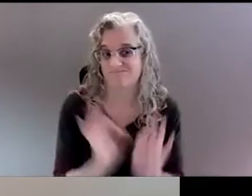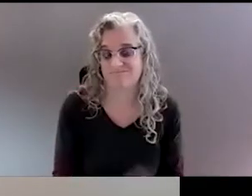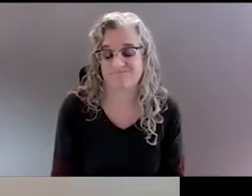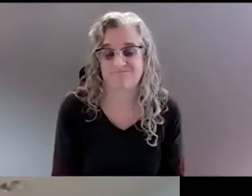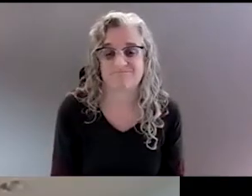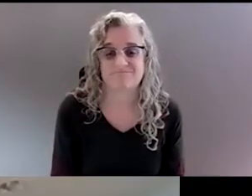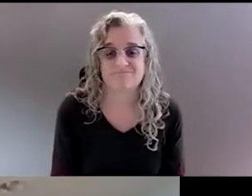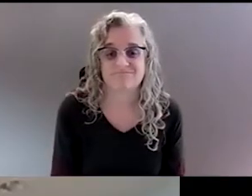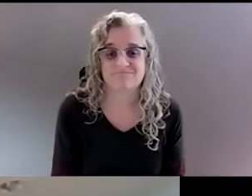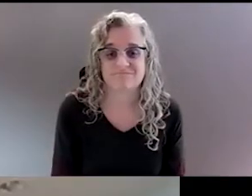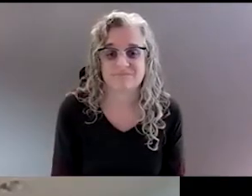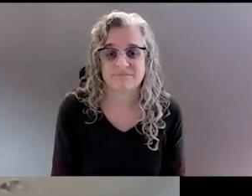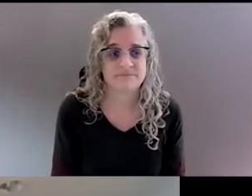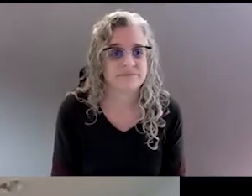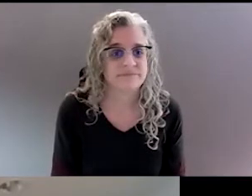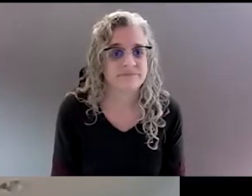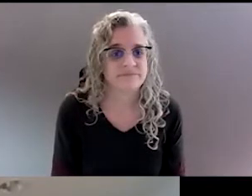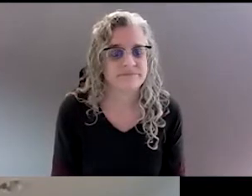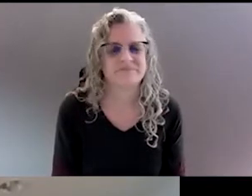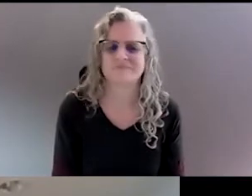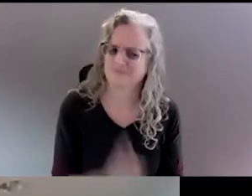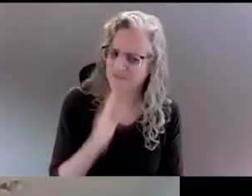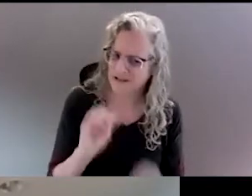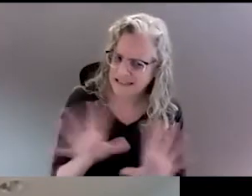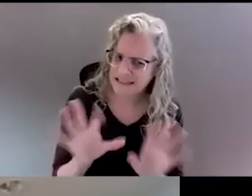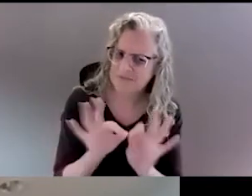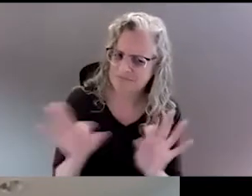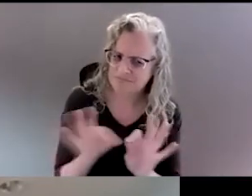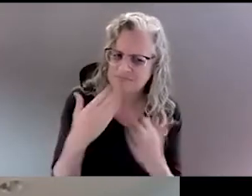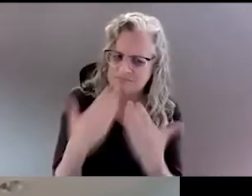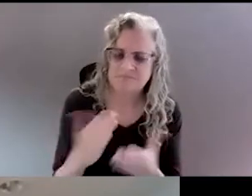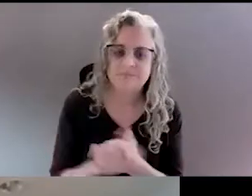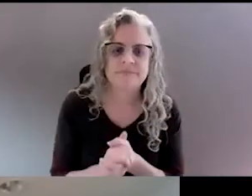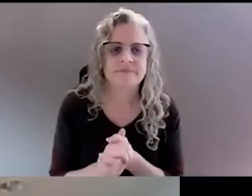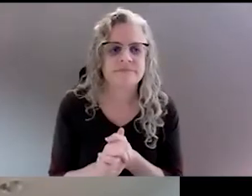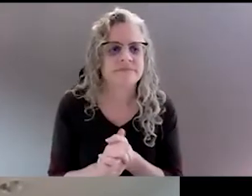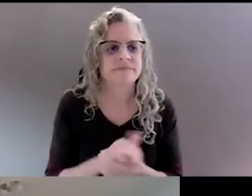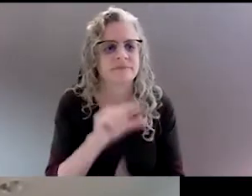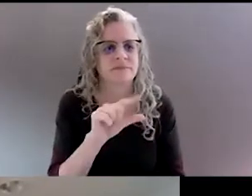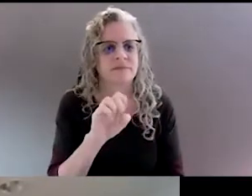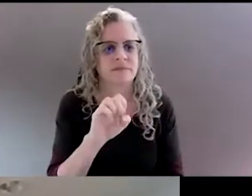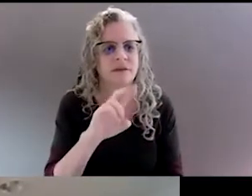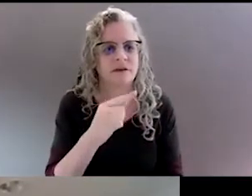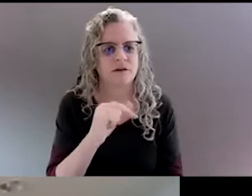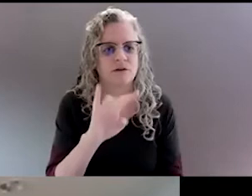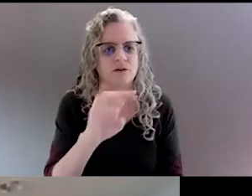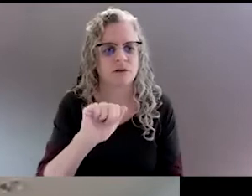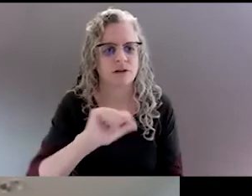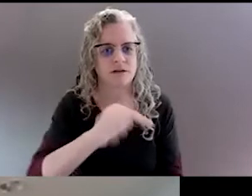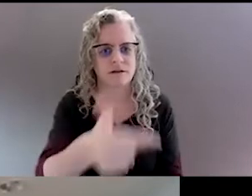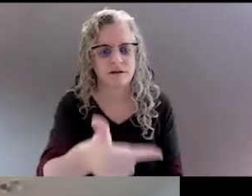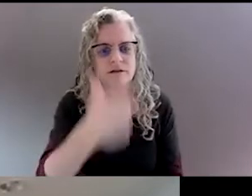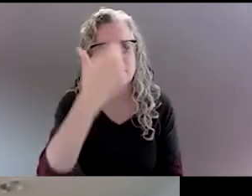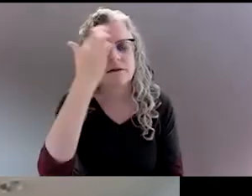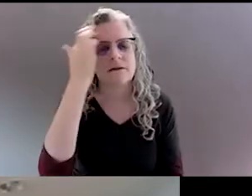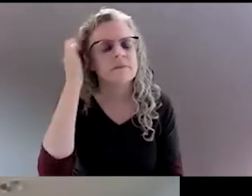So well stated. Thank you so much. Georgina, we'll hear from you next. What can we do in